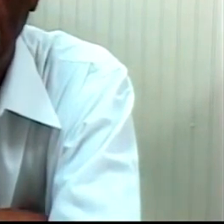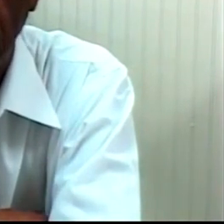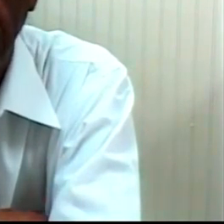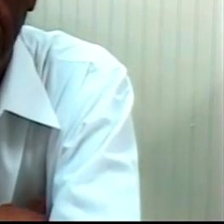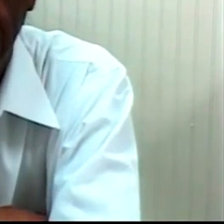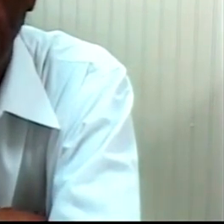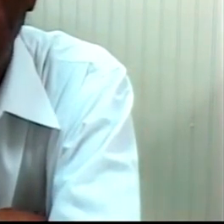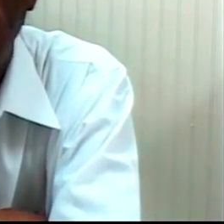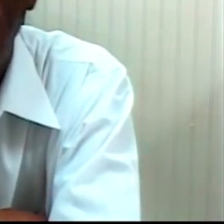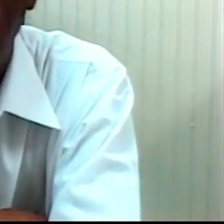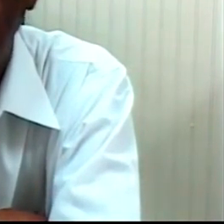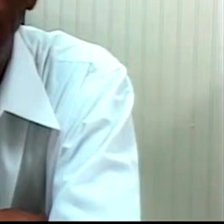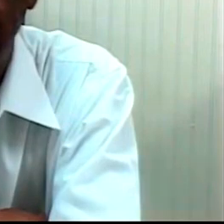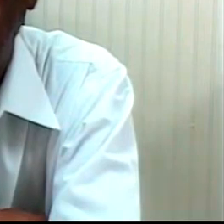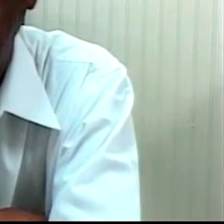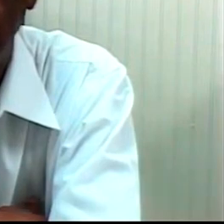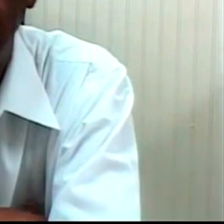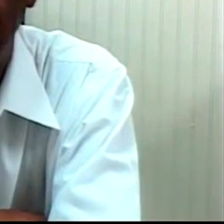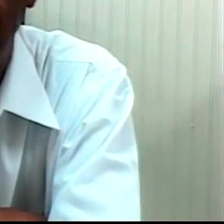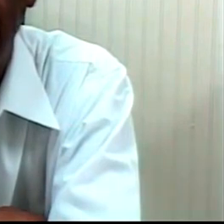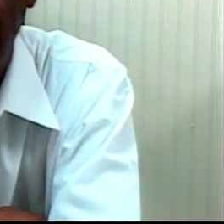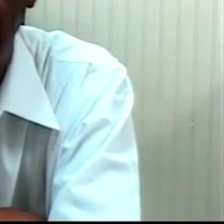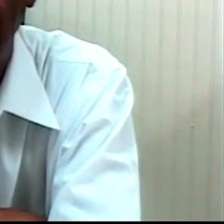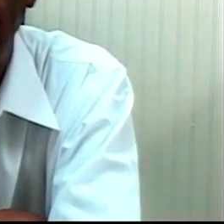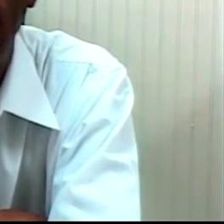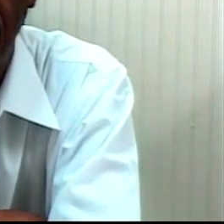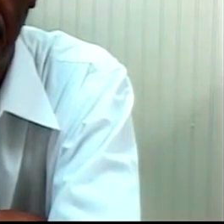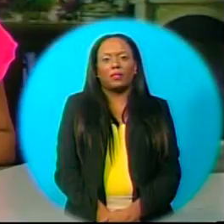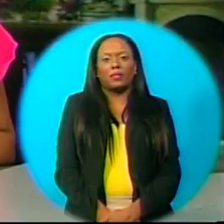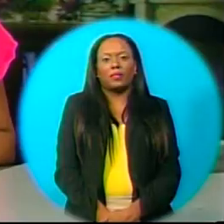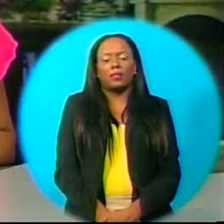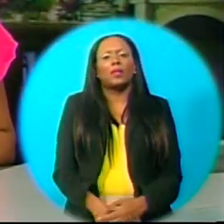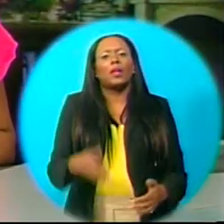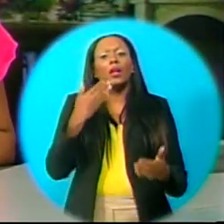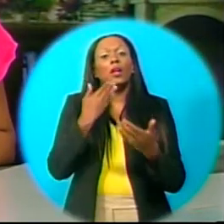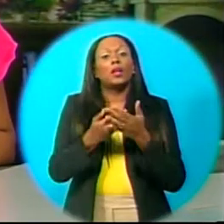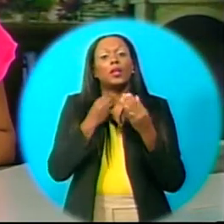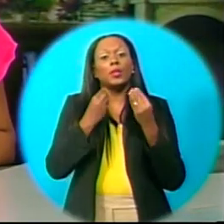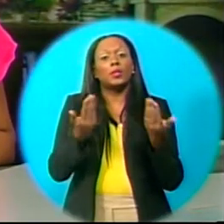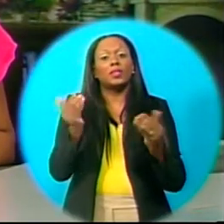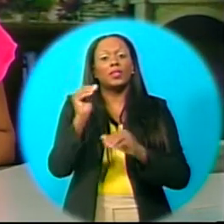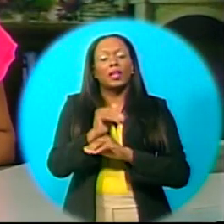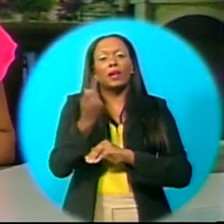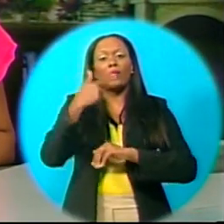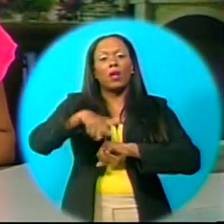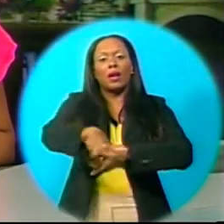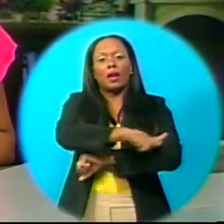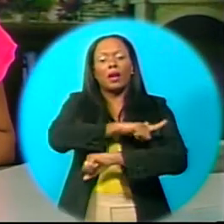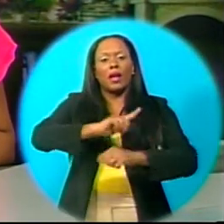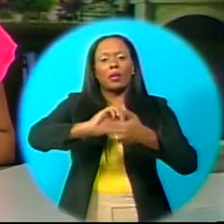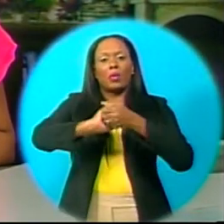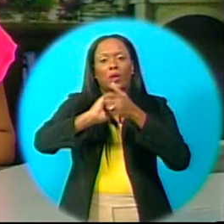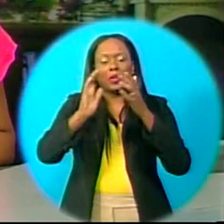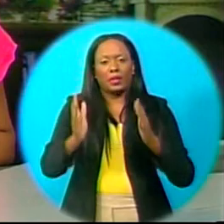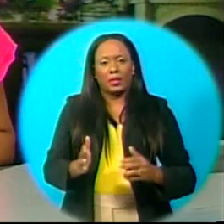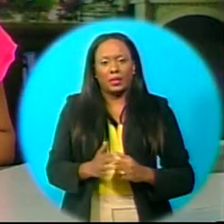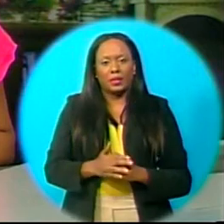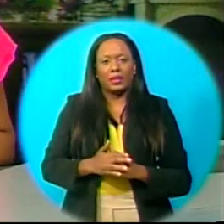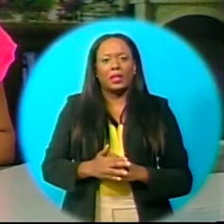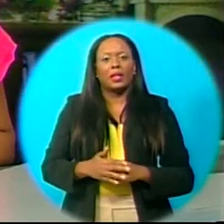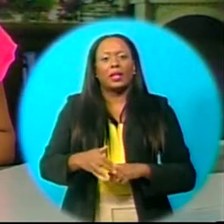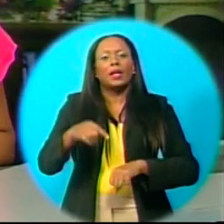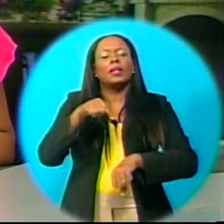We will also be seeking to work with all of the stakeholders in health. Well, some good news tonight for landowners. The period for